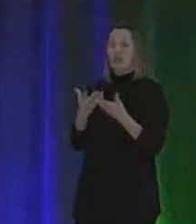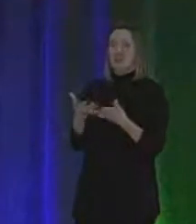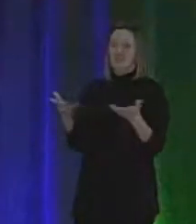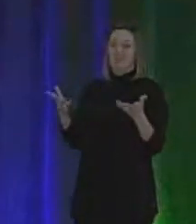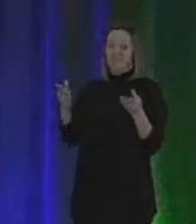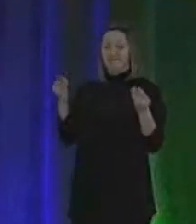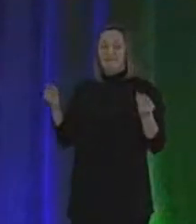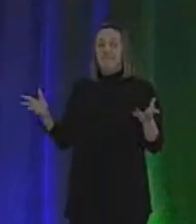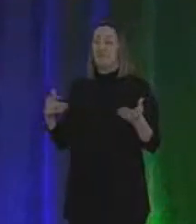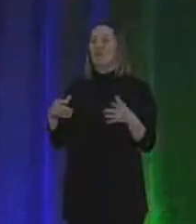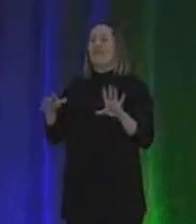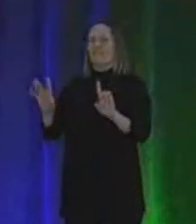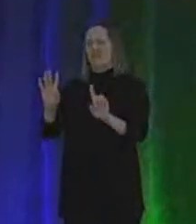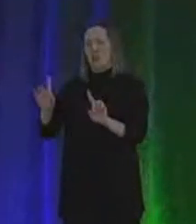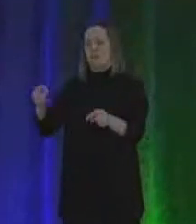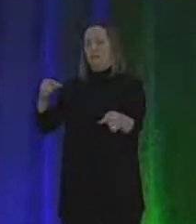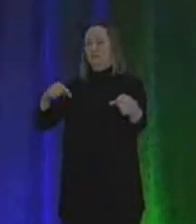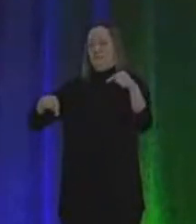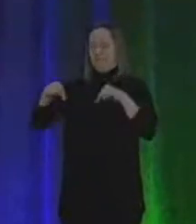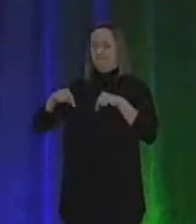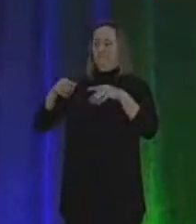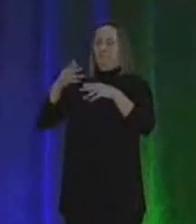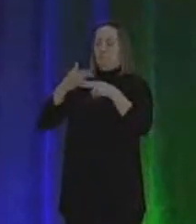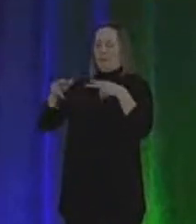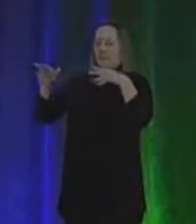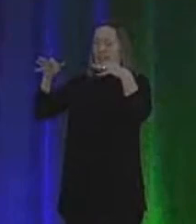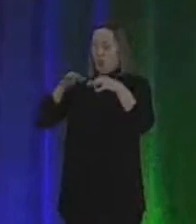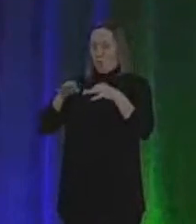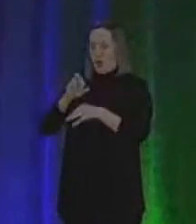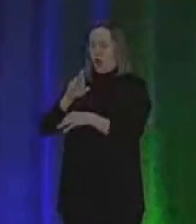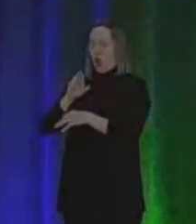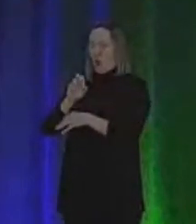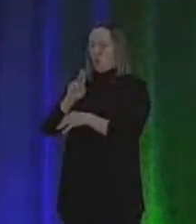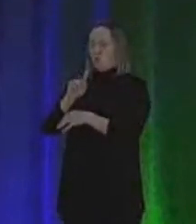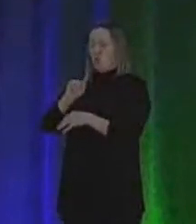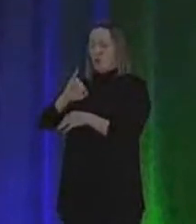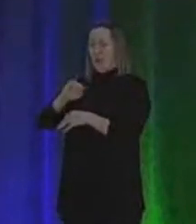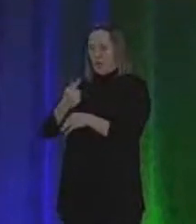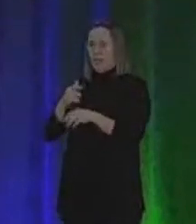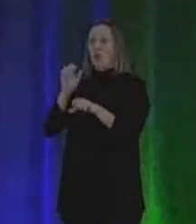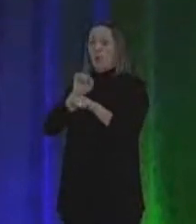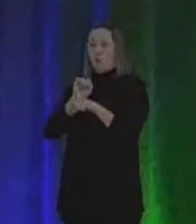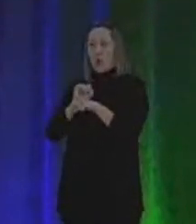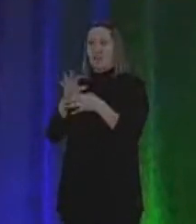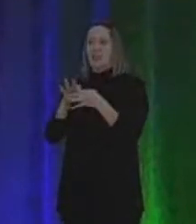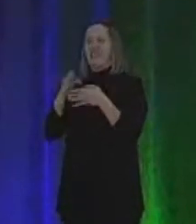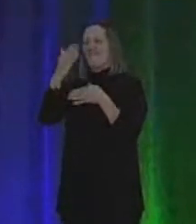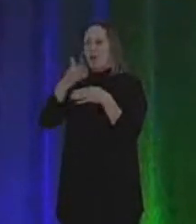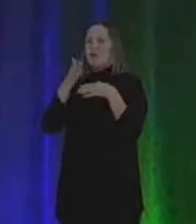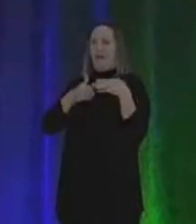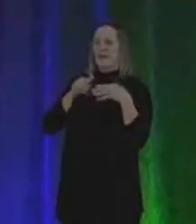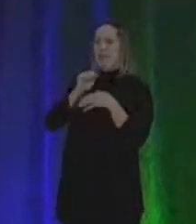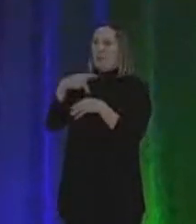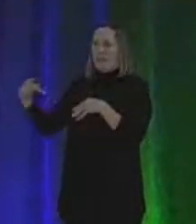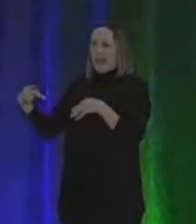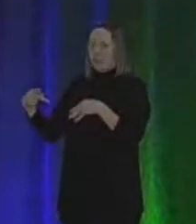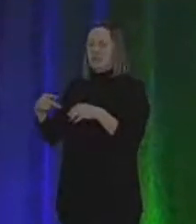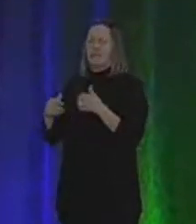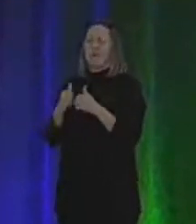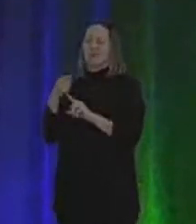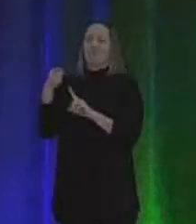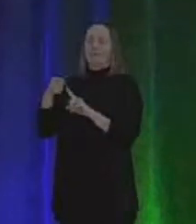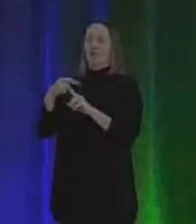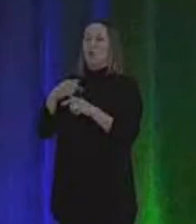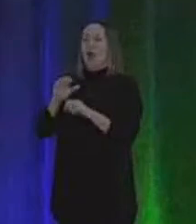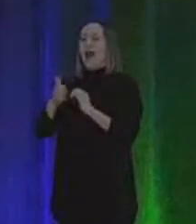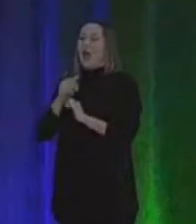context, let's take a step back and briefly go over how routing works in front-end applications. And we're specifically going to be covering how routing